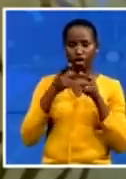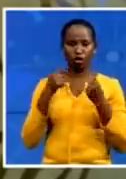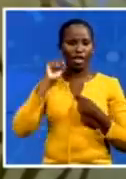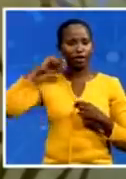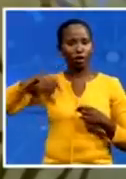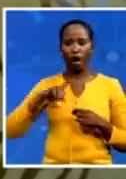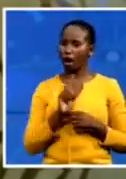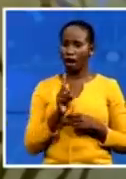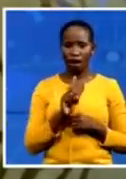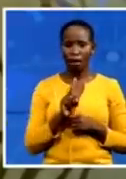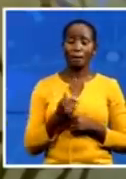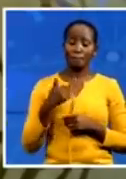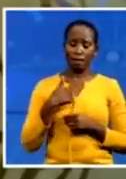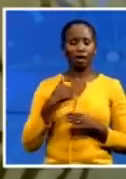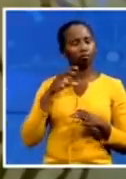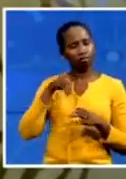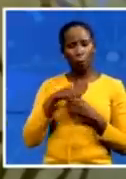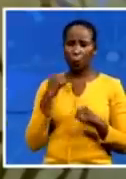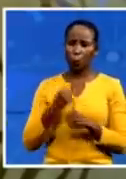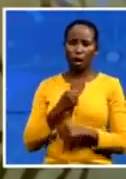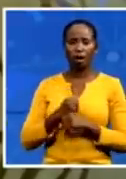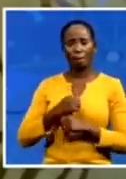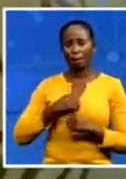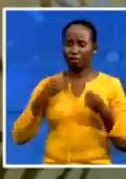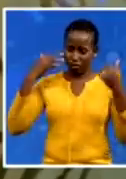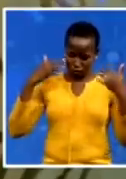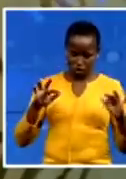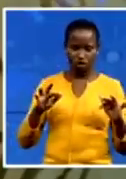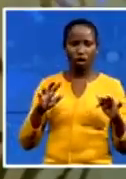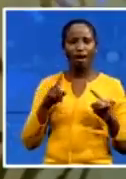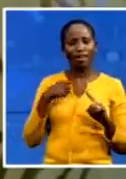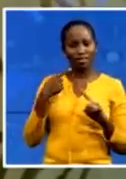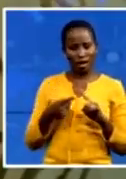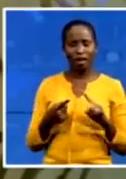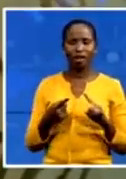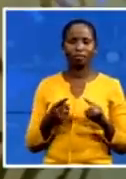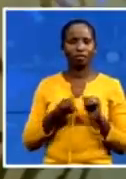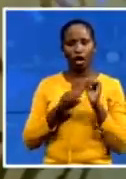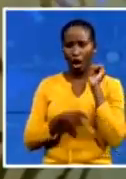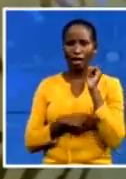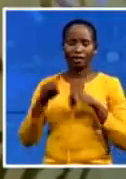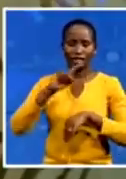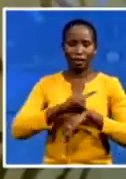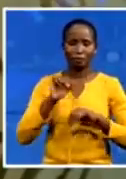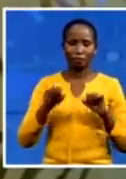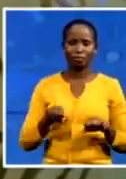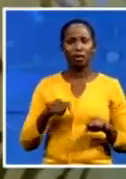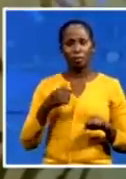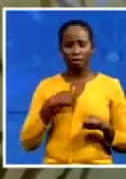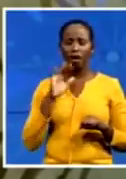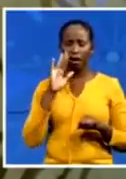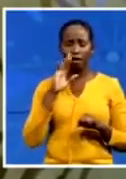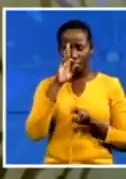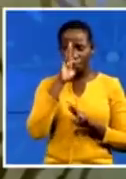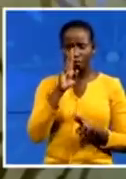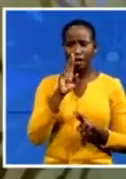all my work up until the very last day, because I also respect democratic outcomes, and I respect that people have a different view, and